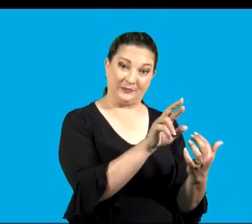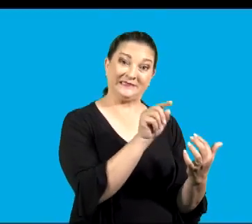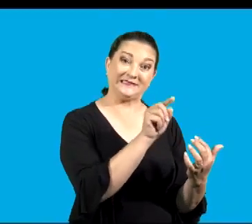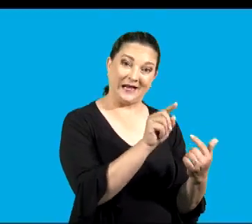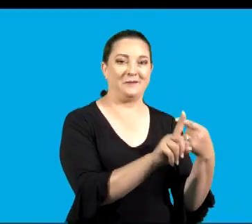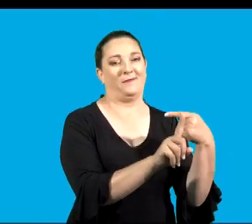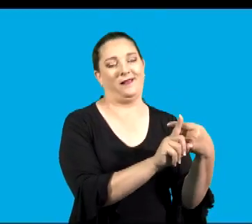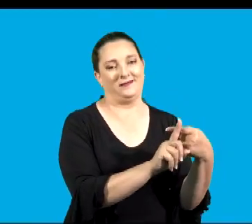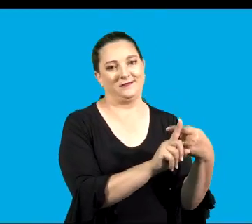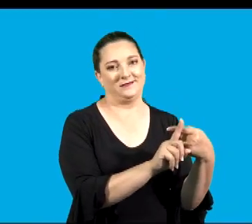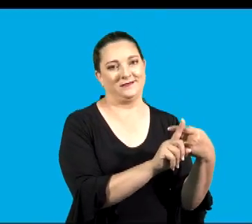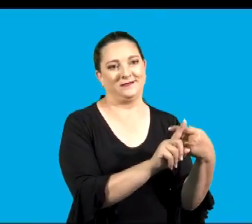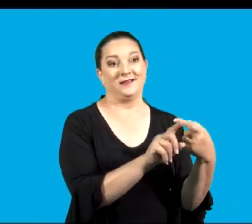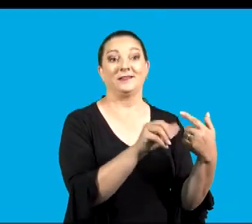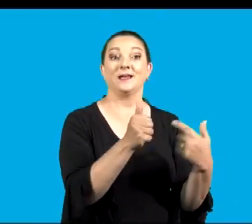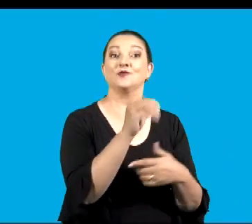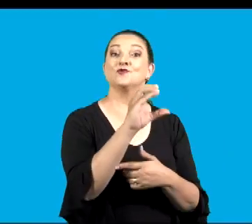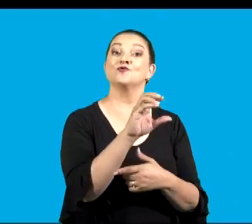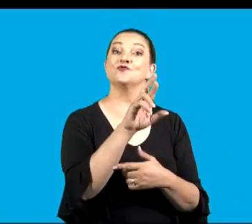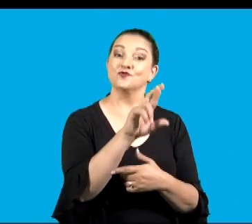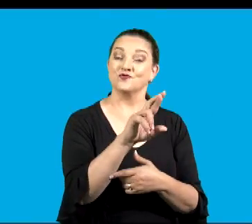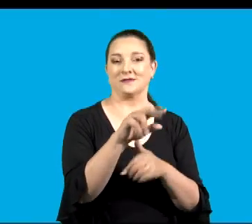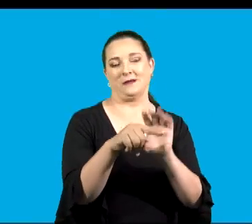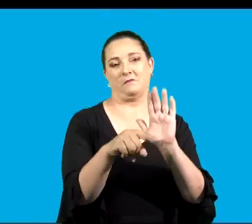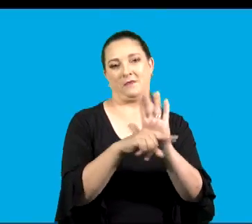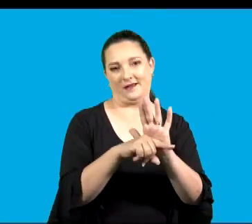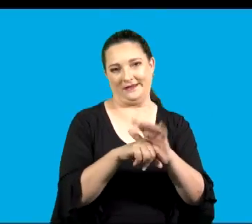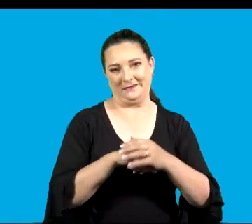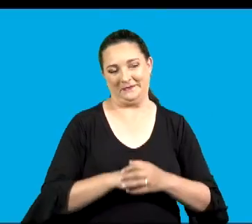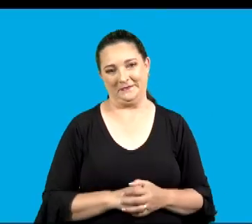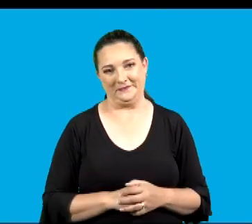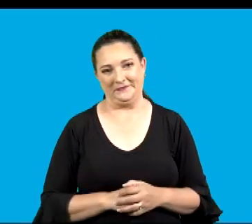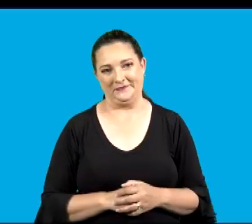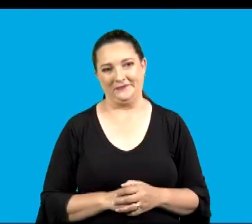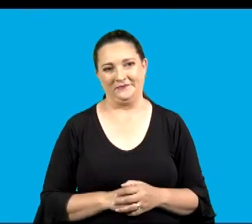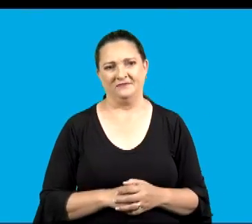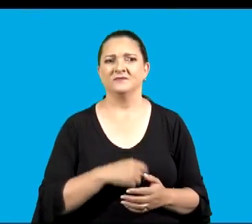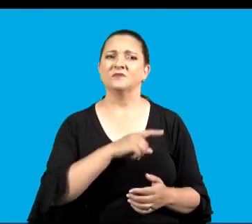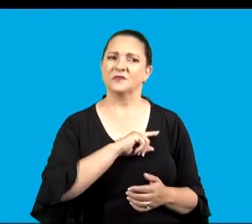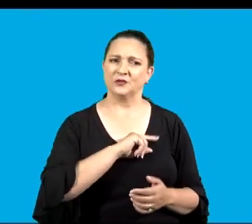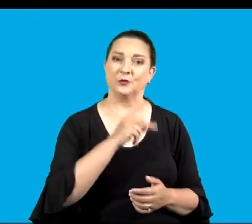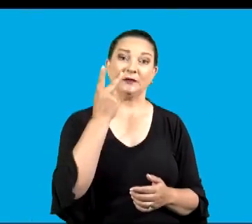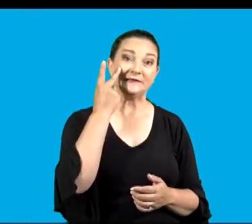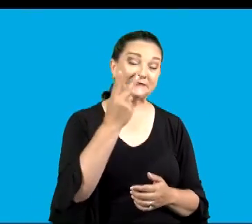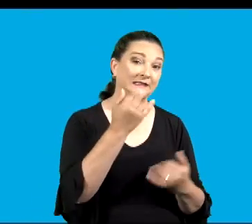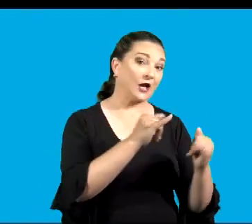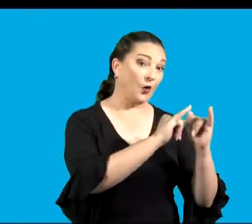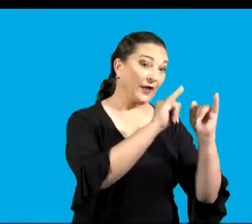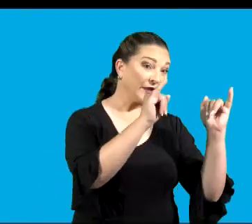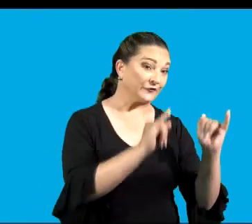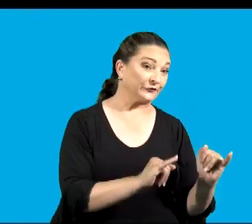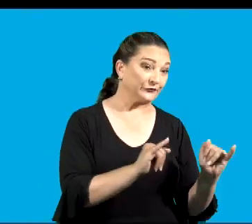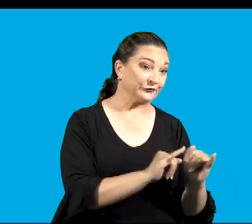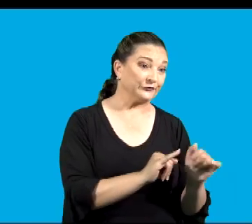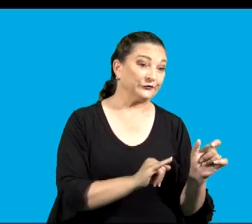side, it is a plus. On the credit side, it is a minus. All right. Hence, you will see your